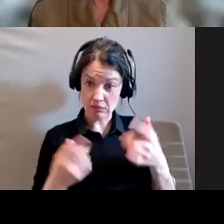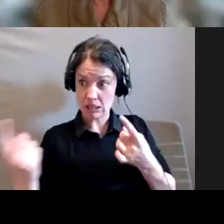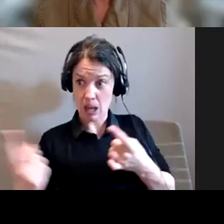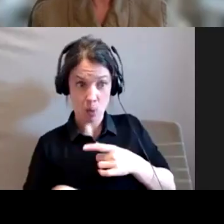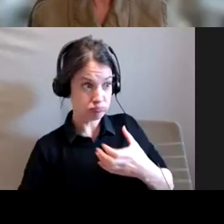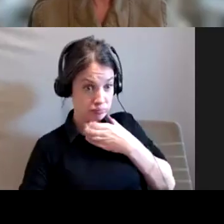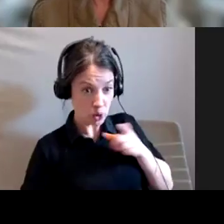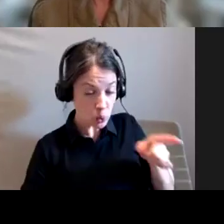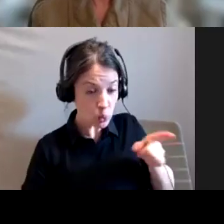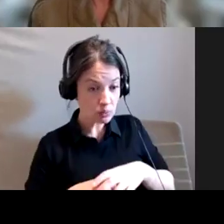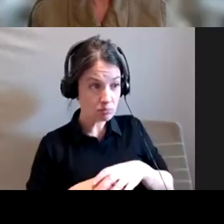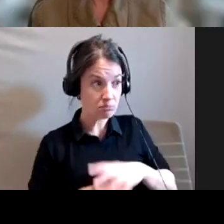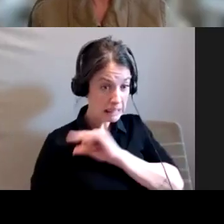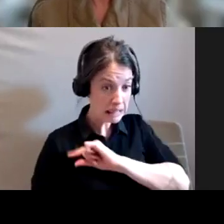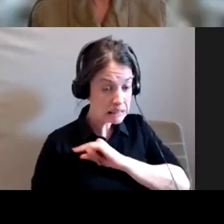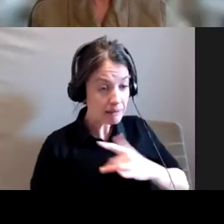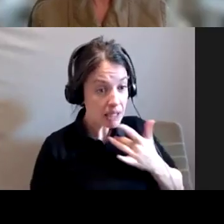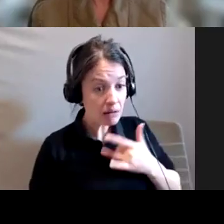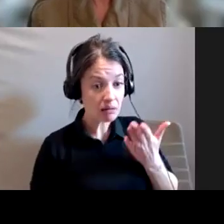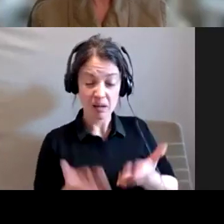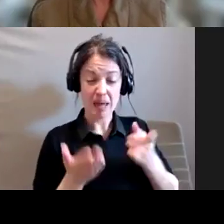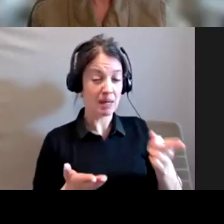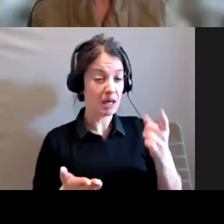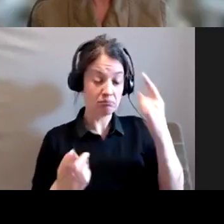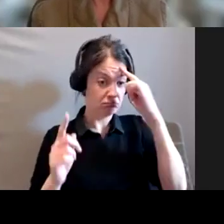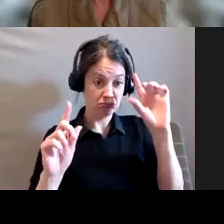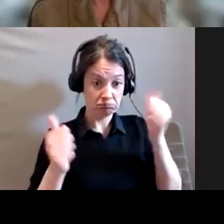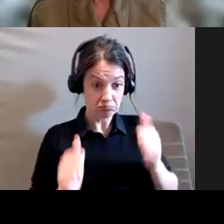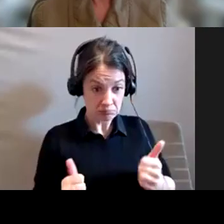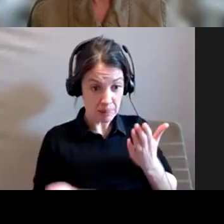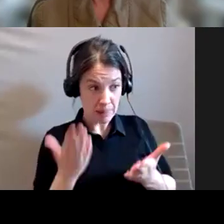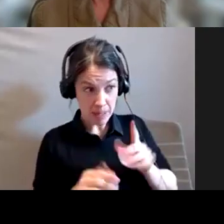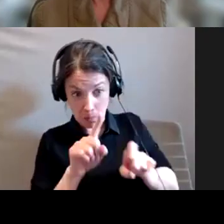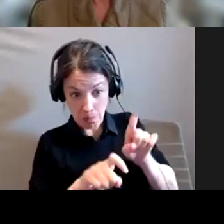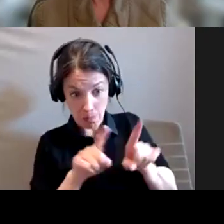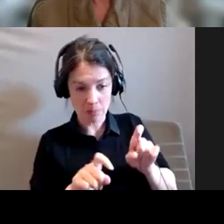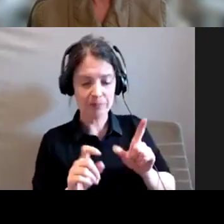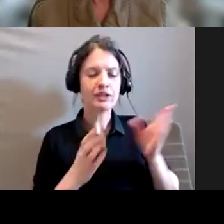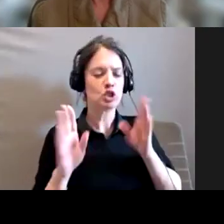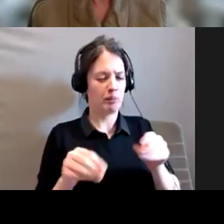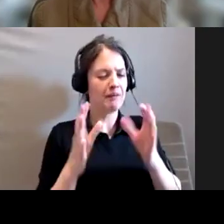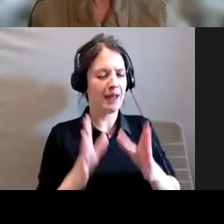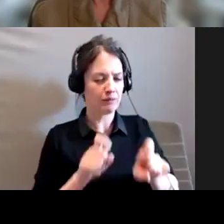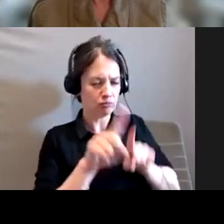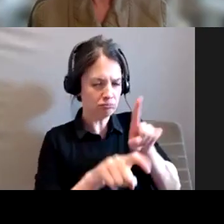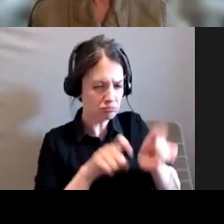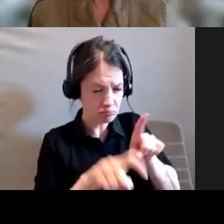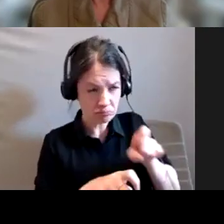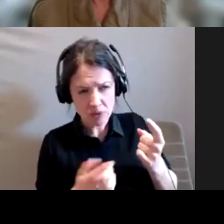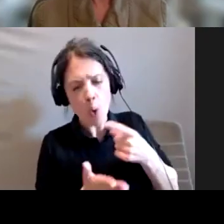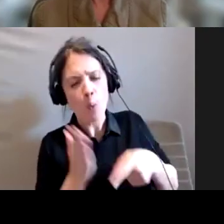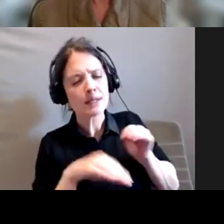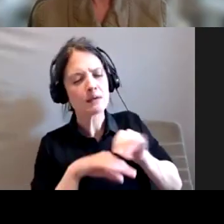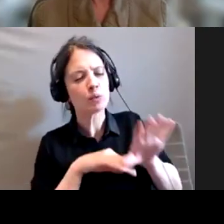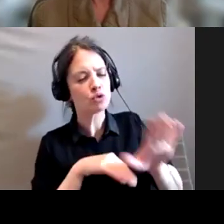guilt, possibly cognitive decline, or pressures that are influencing their ability to